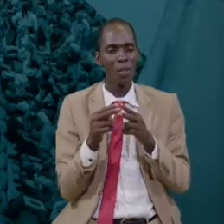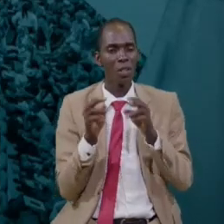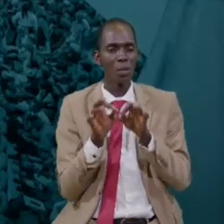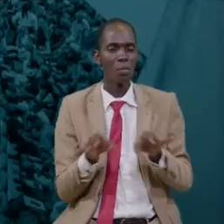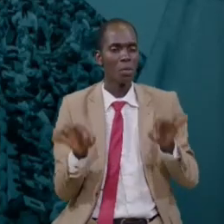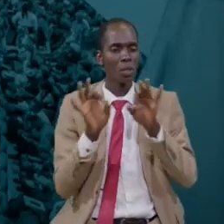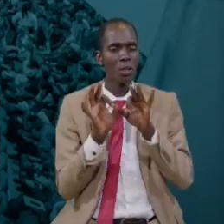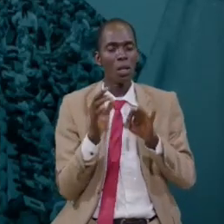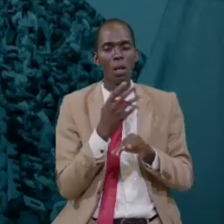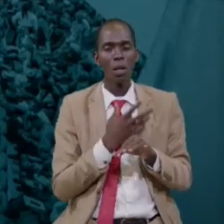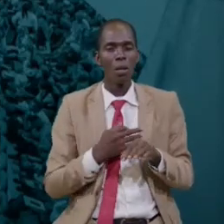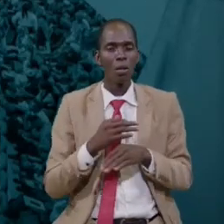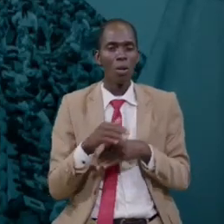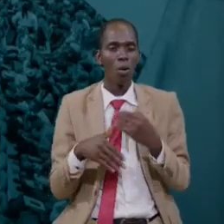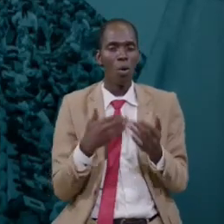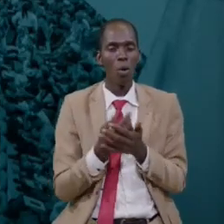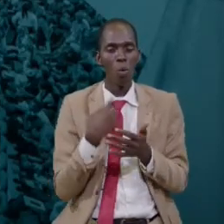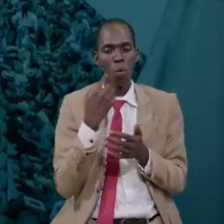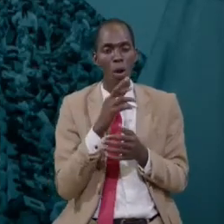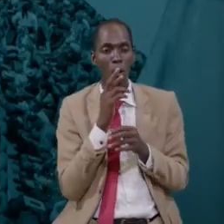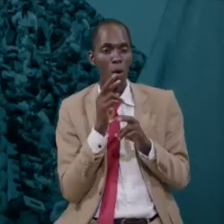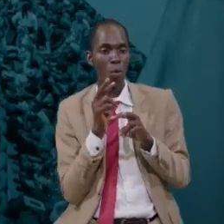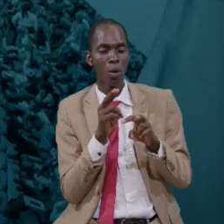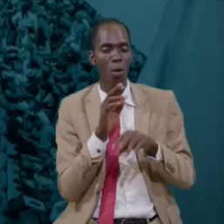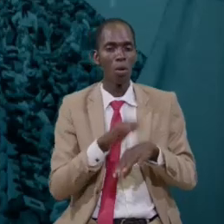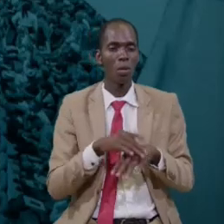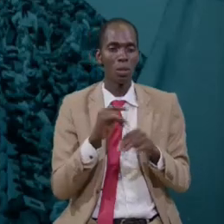are online, you will see a link there.